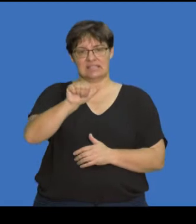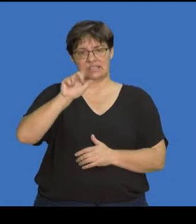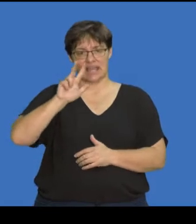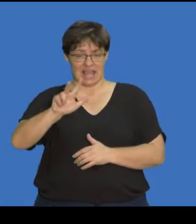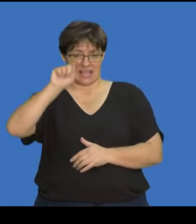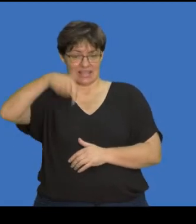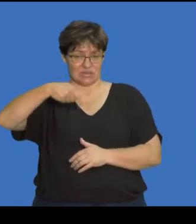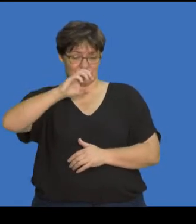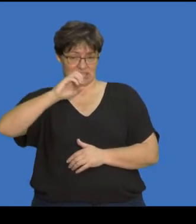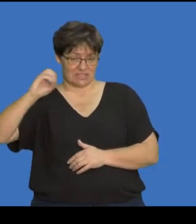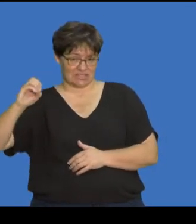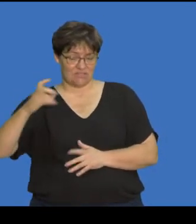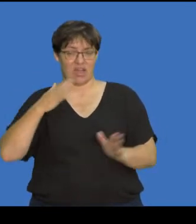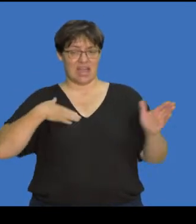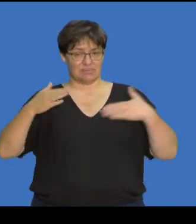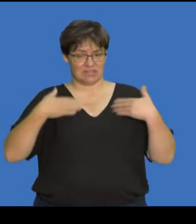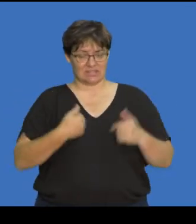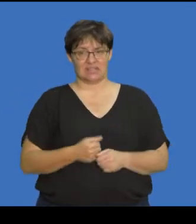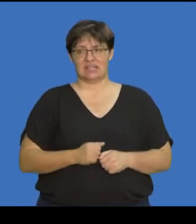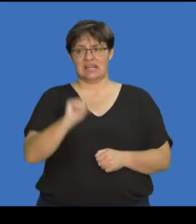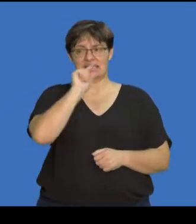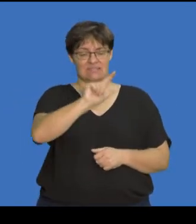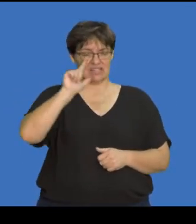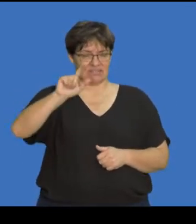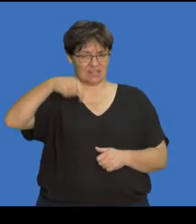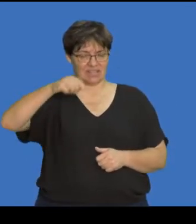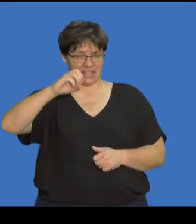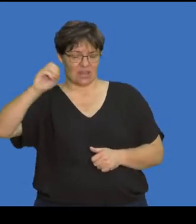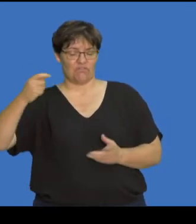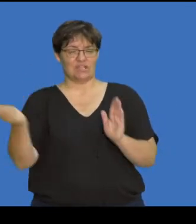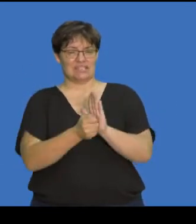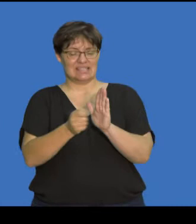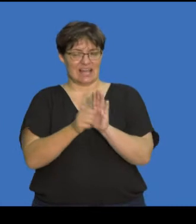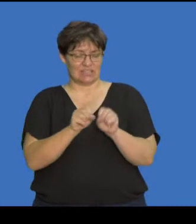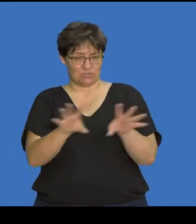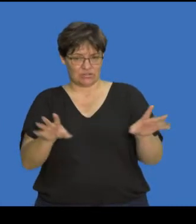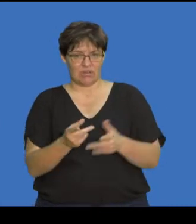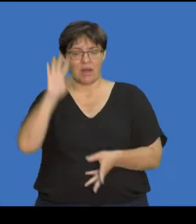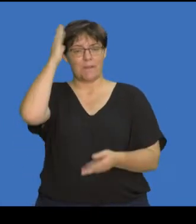for admin, 77,000 for selling and distribution, to give you a figure of